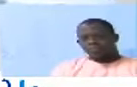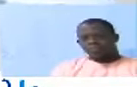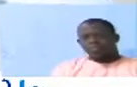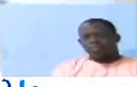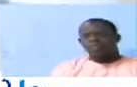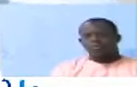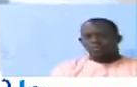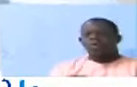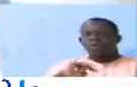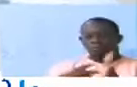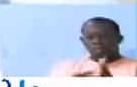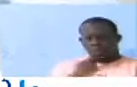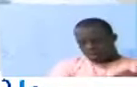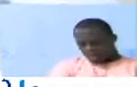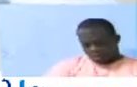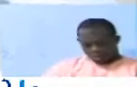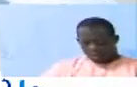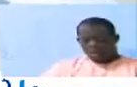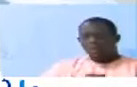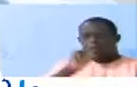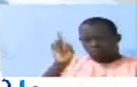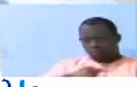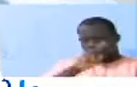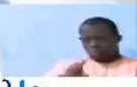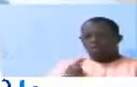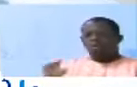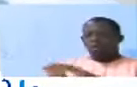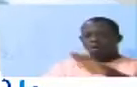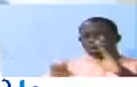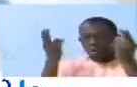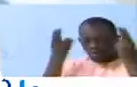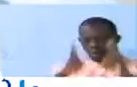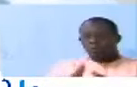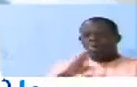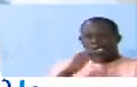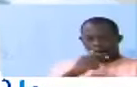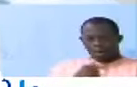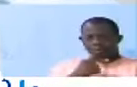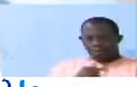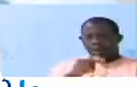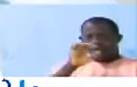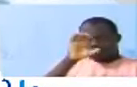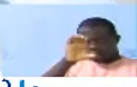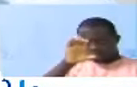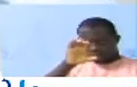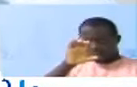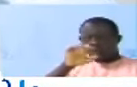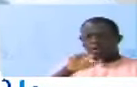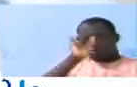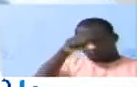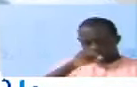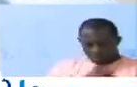that it is a criminal offense under the laws of this country to provide false testimony.